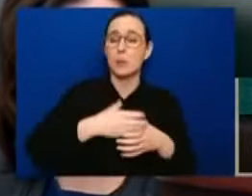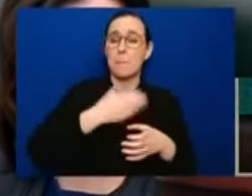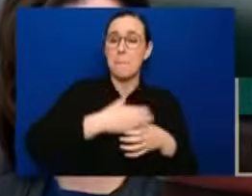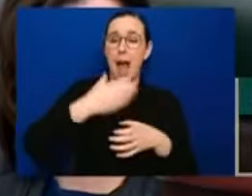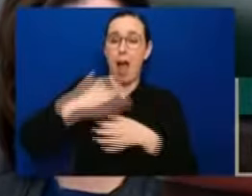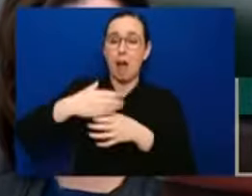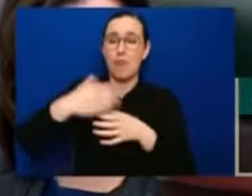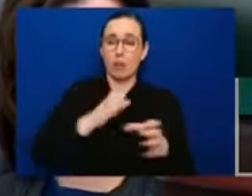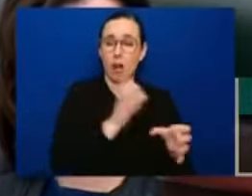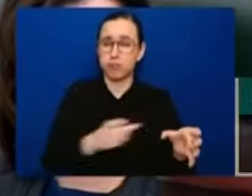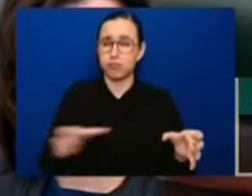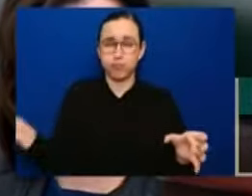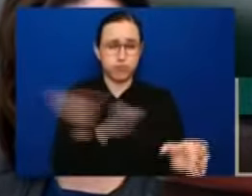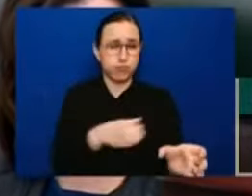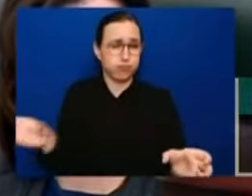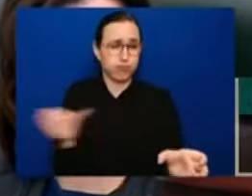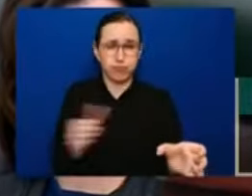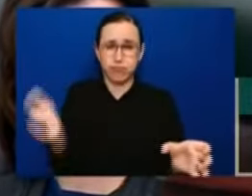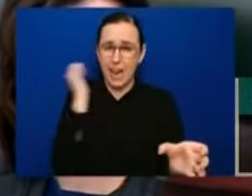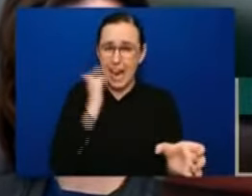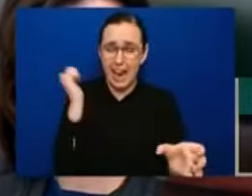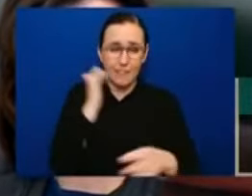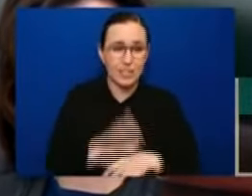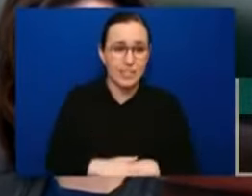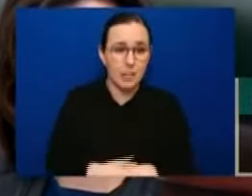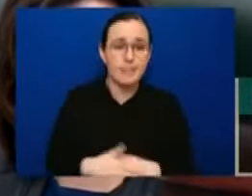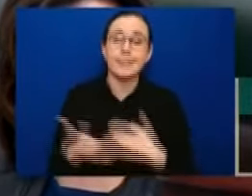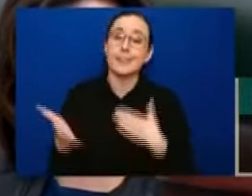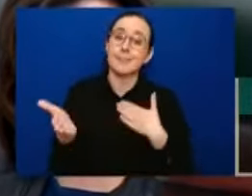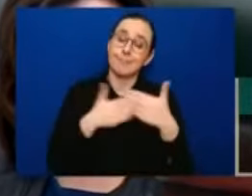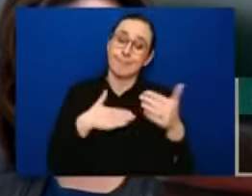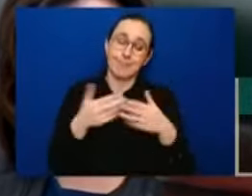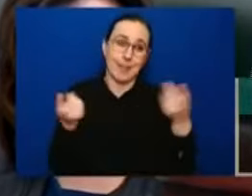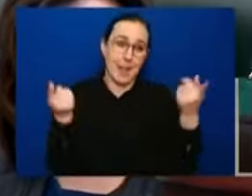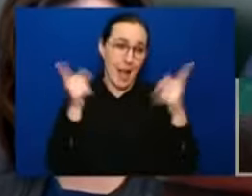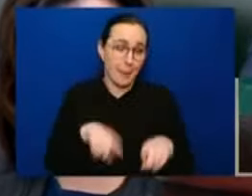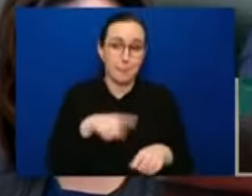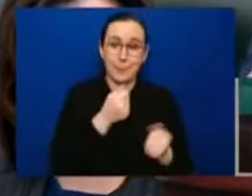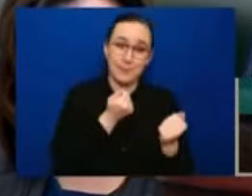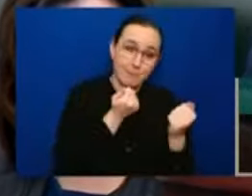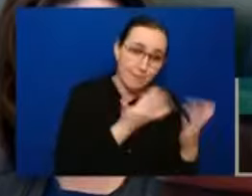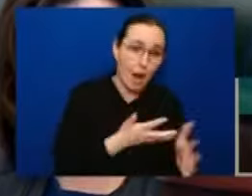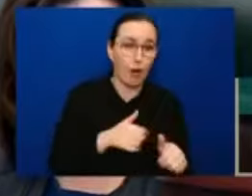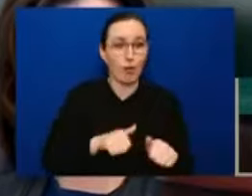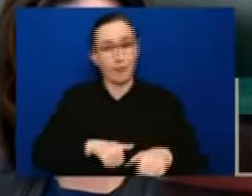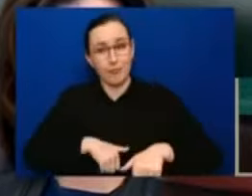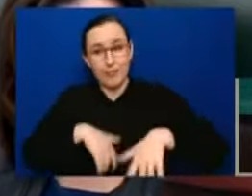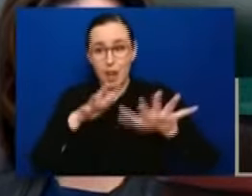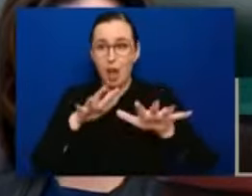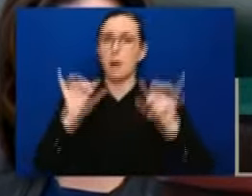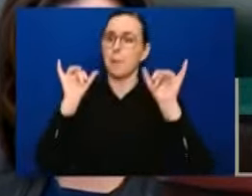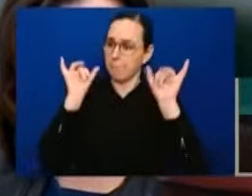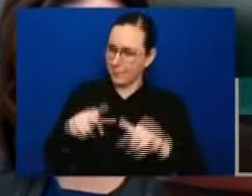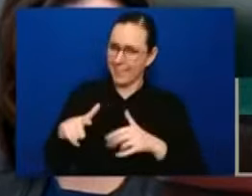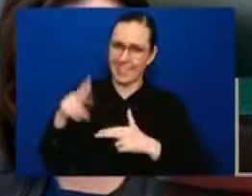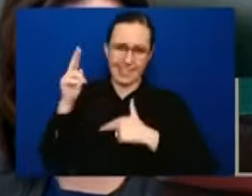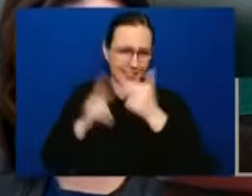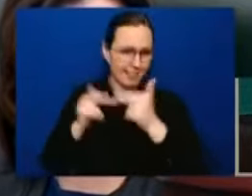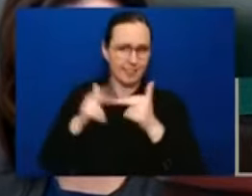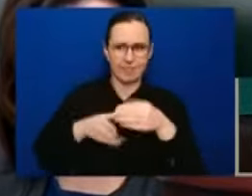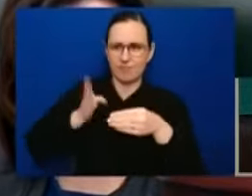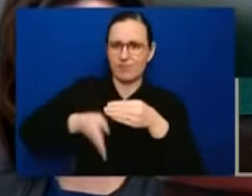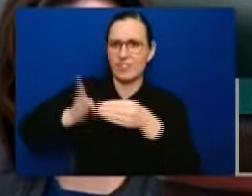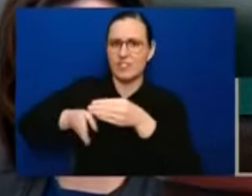pipelines continue in their progress. Within the province, the Nova Gas Transmission Line, the Pembina Peace